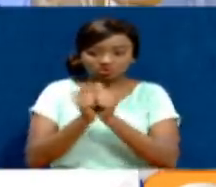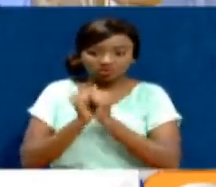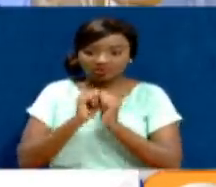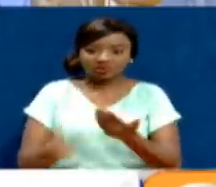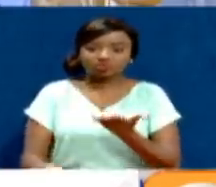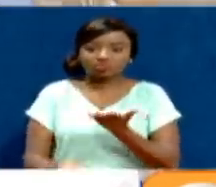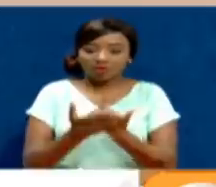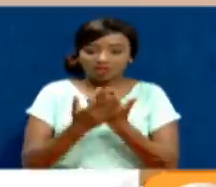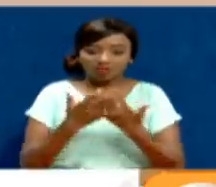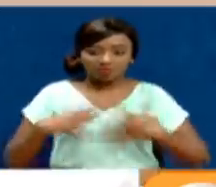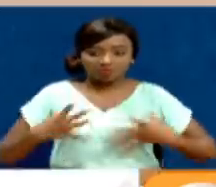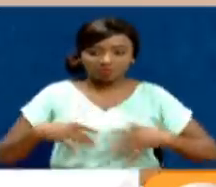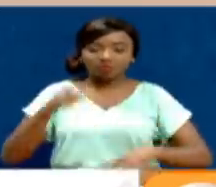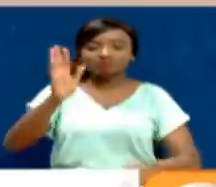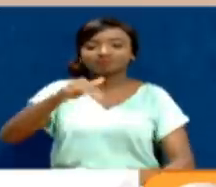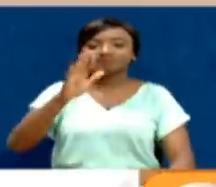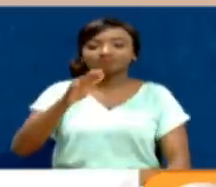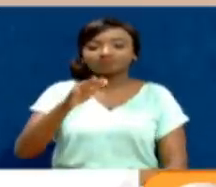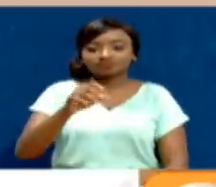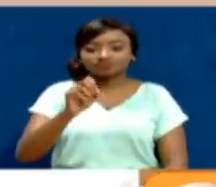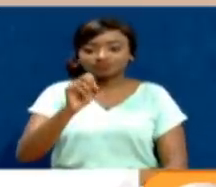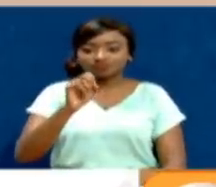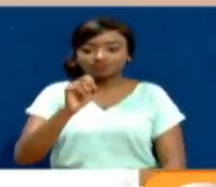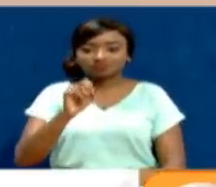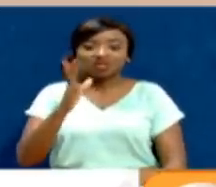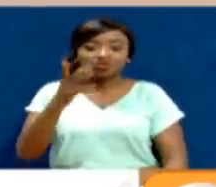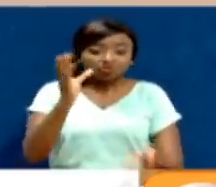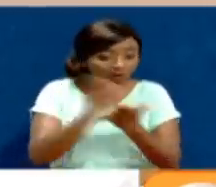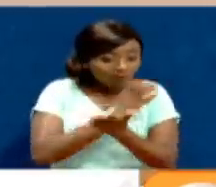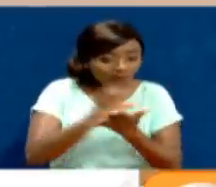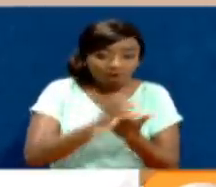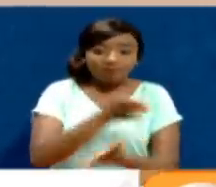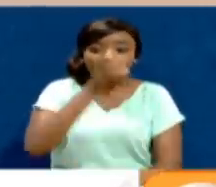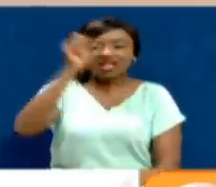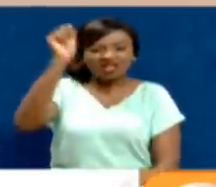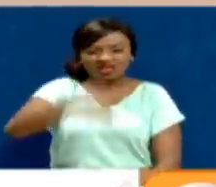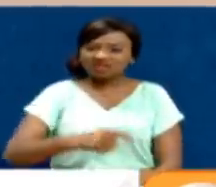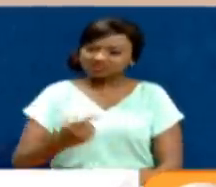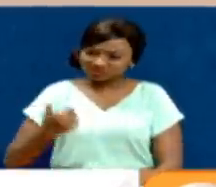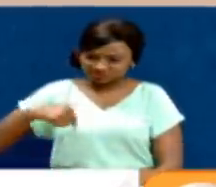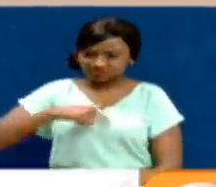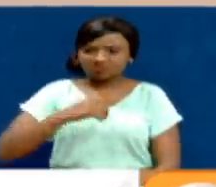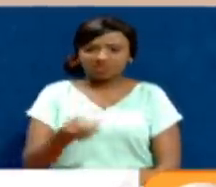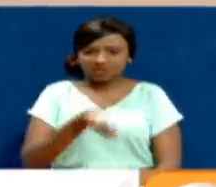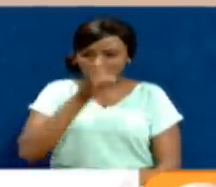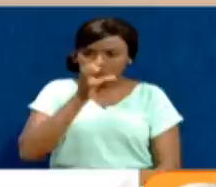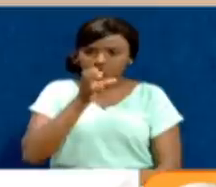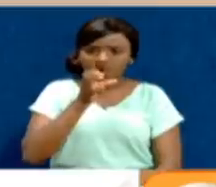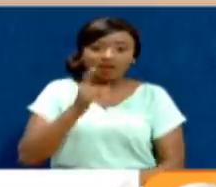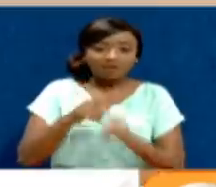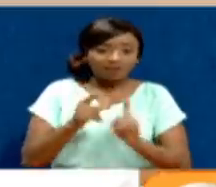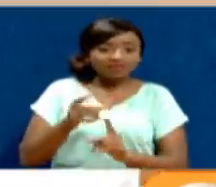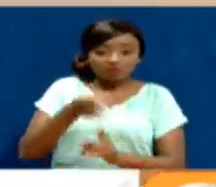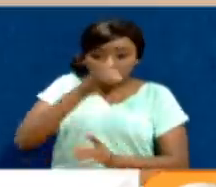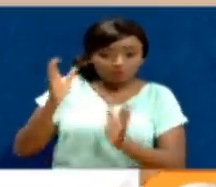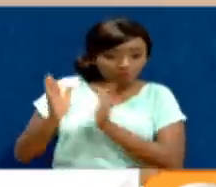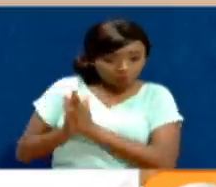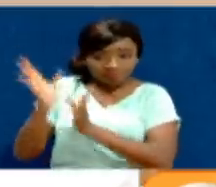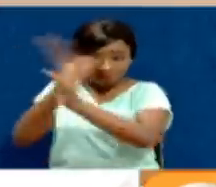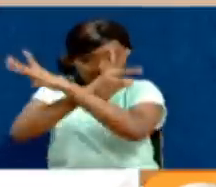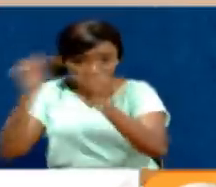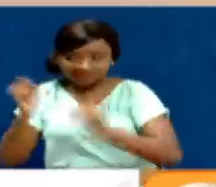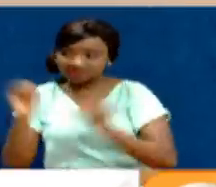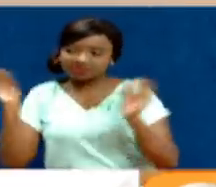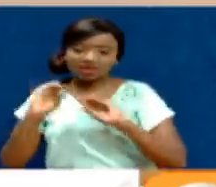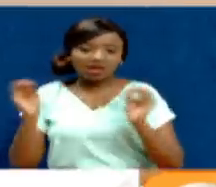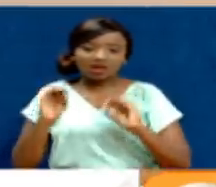In fact, Governor, serve. Let me go to that soundbite. To the onja, it is true to the onja, but si kuonja na president.